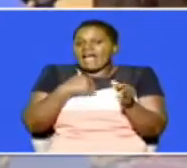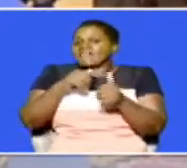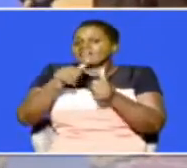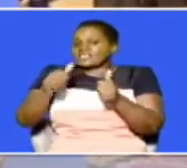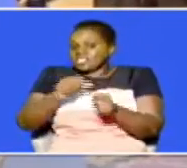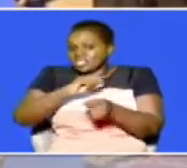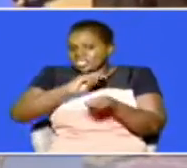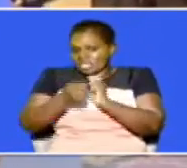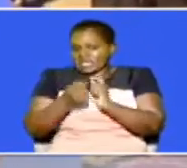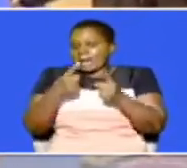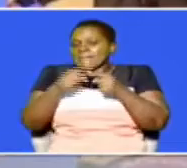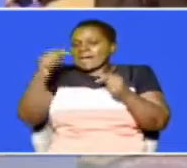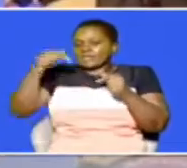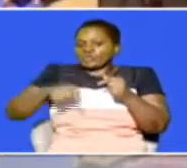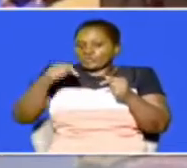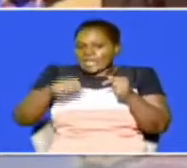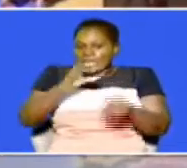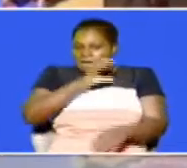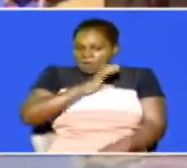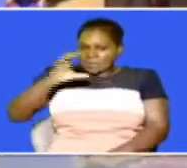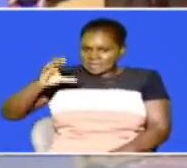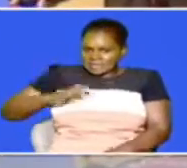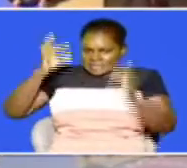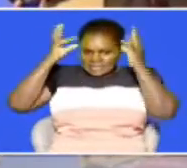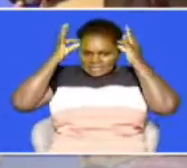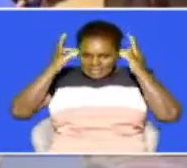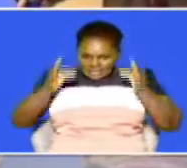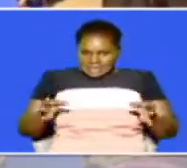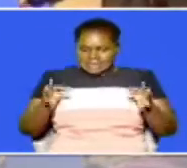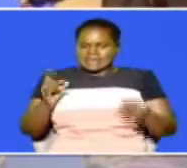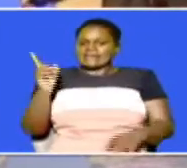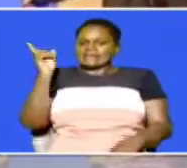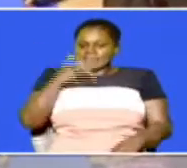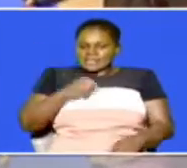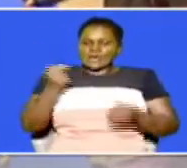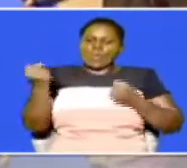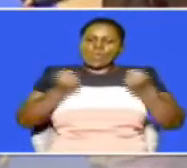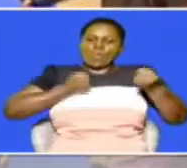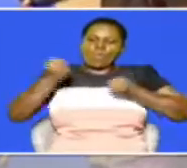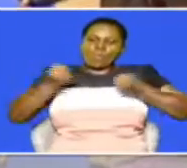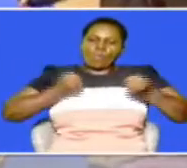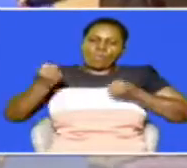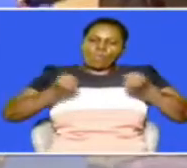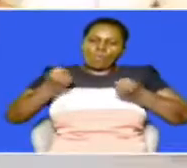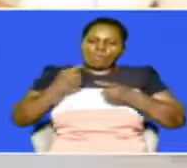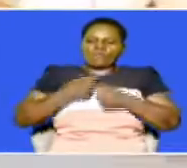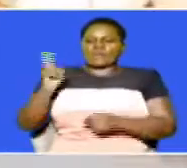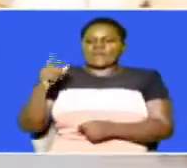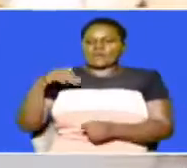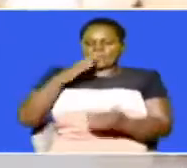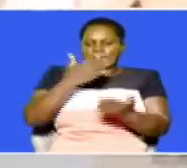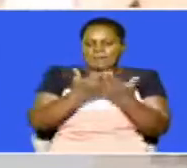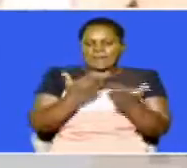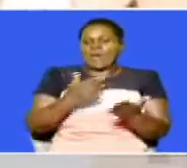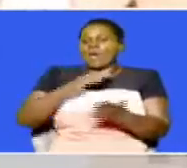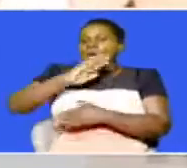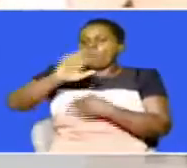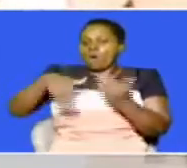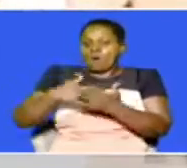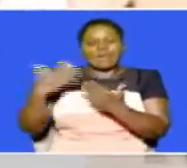today, the committee that I sit in has made arrangements to drive from Nairobi to here. Kila mtu